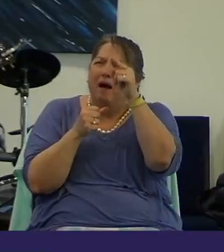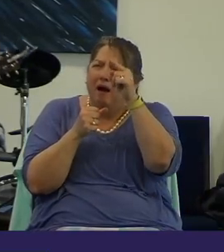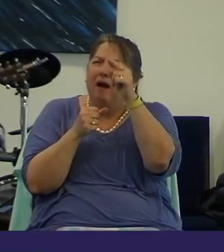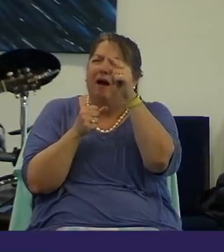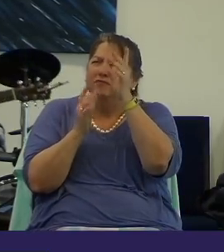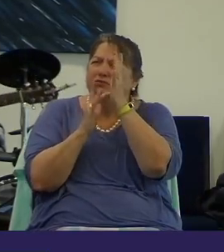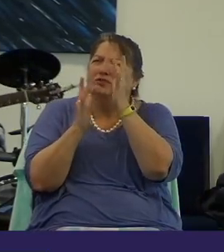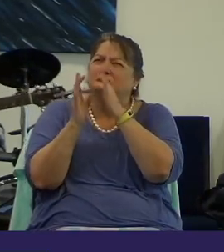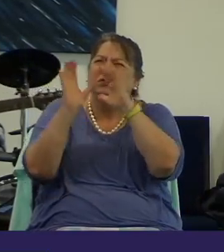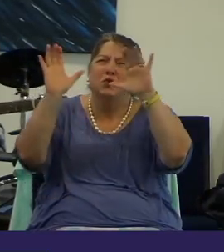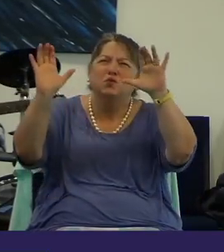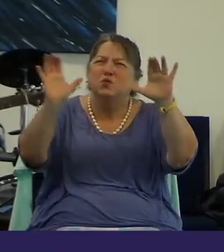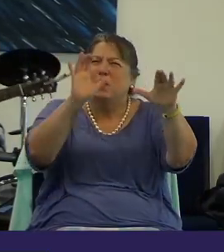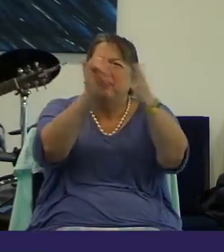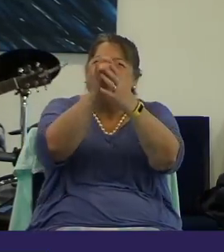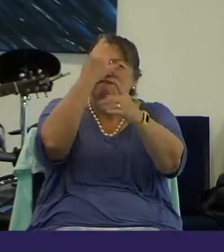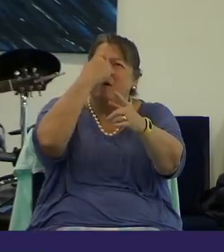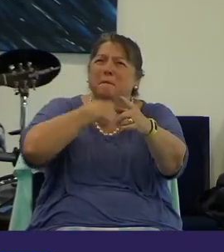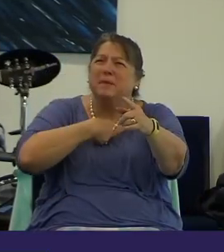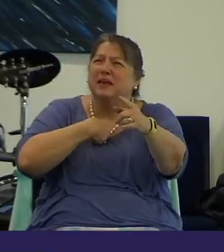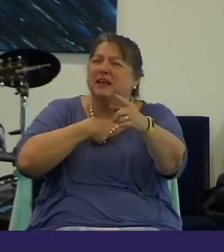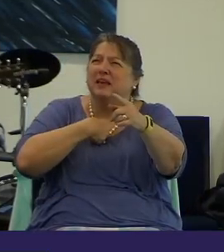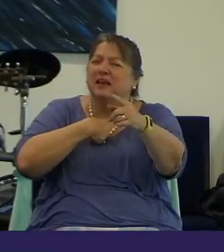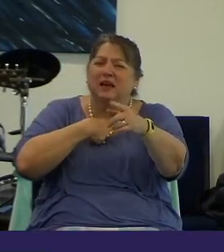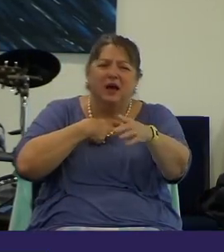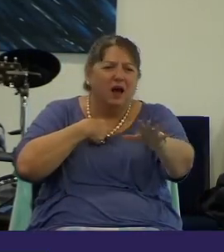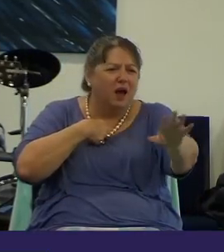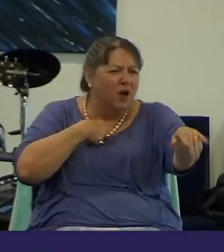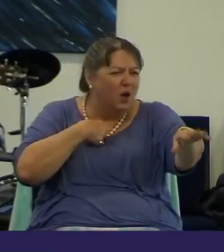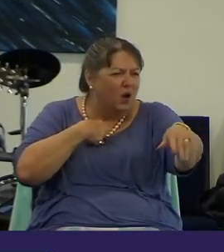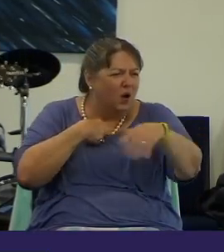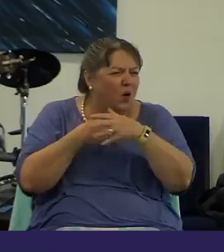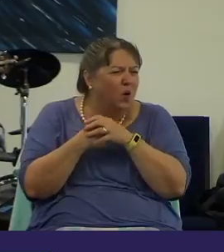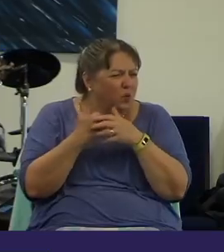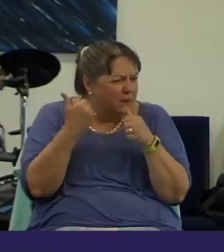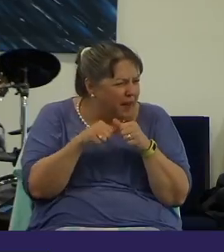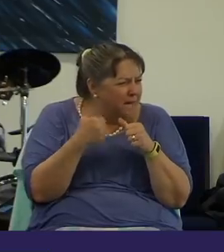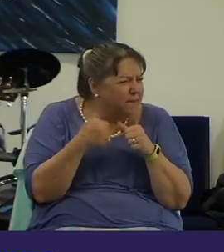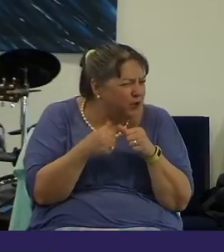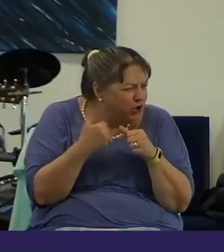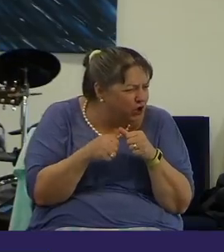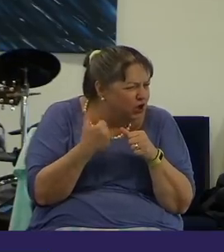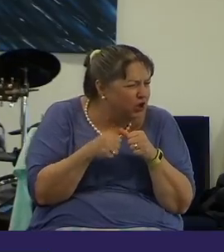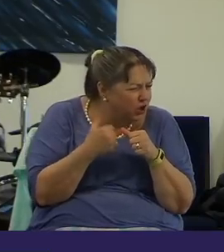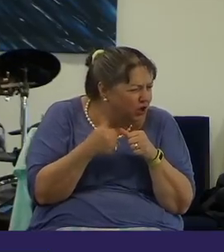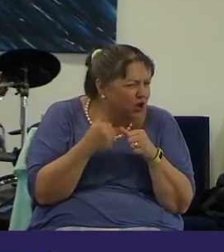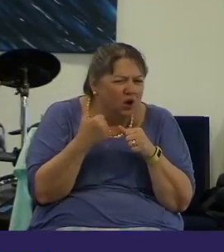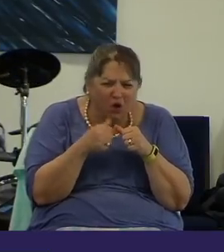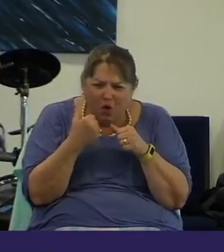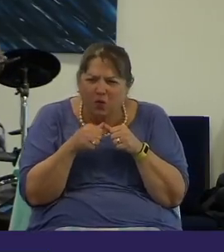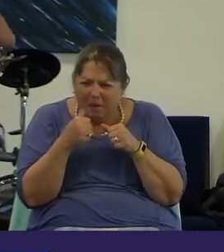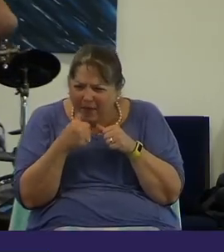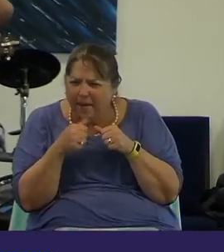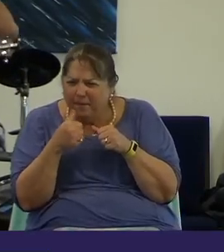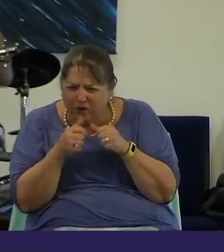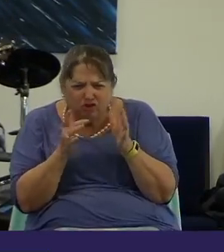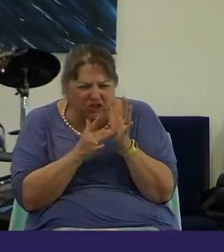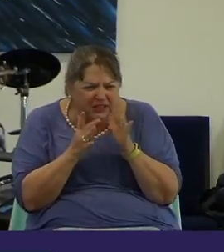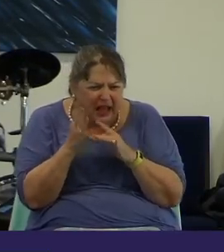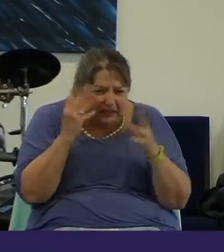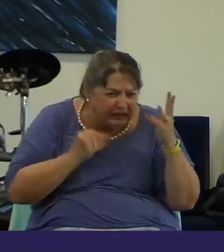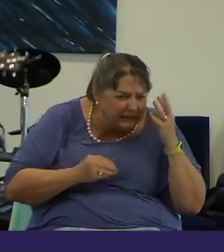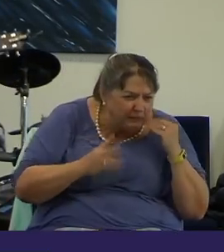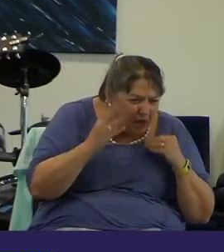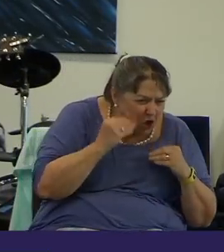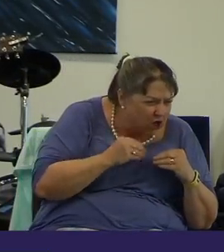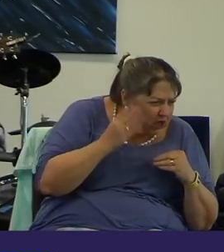forget, Jesus, may we never forget what you went through for us in the Garden of Gethsemane. May